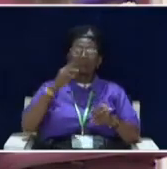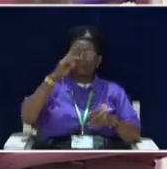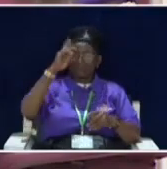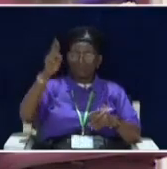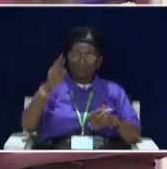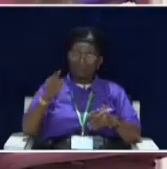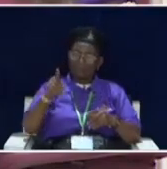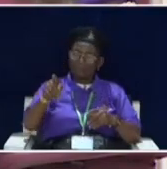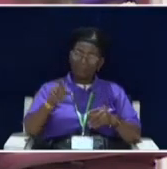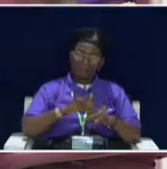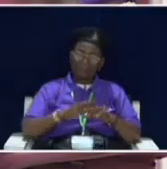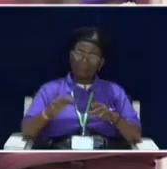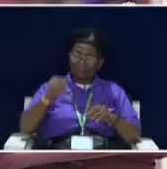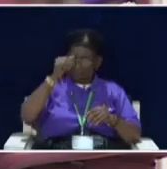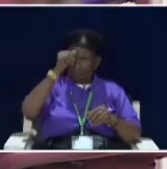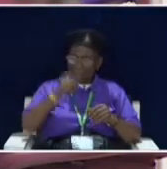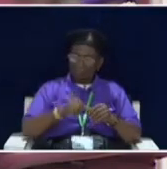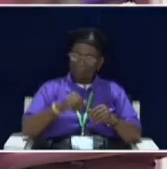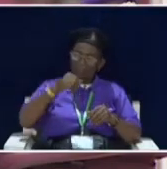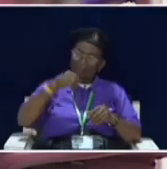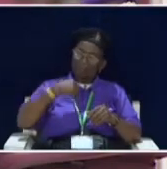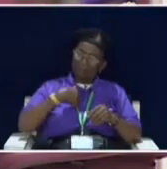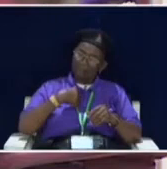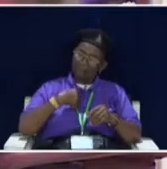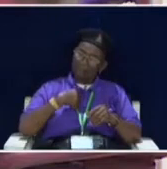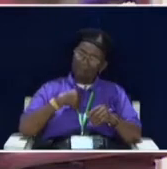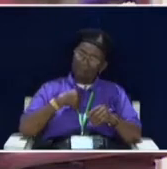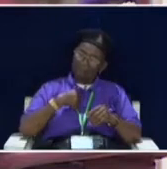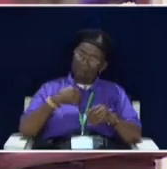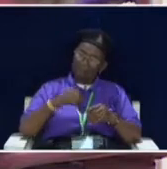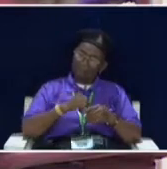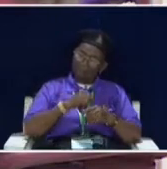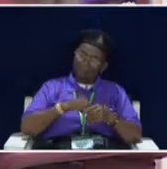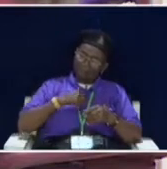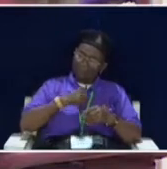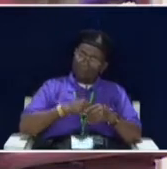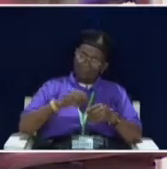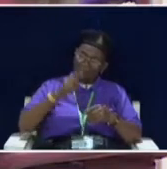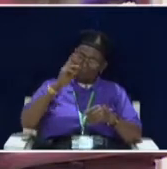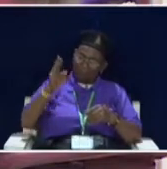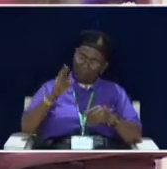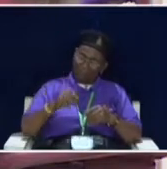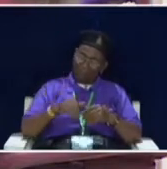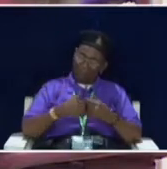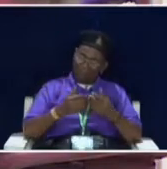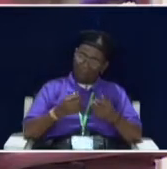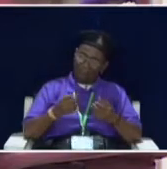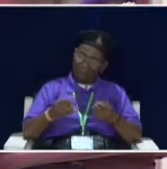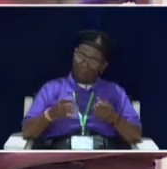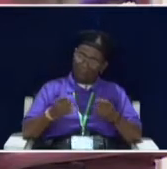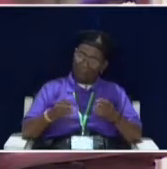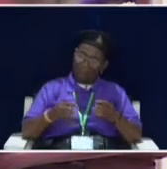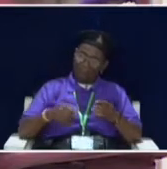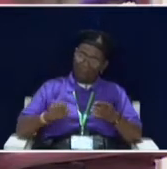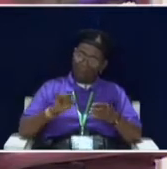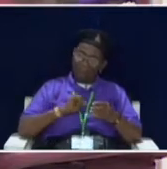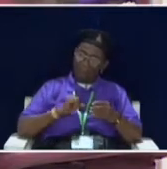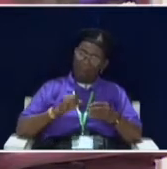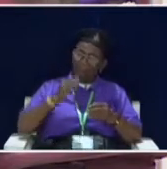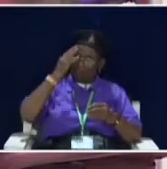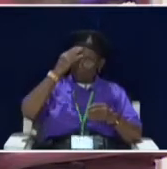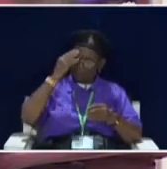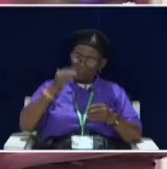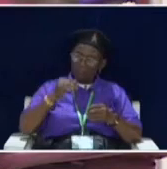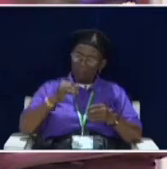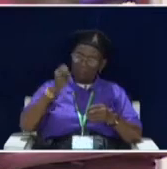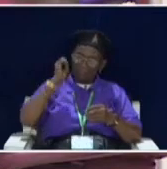alàgbà. I'm sorry, ma. How many people will I remember? Ẹ má bínú, mélòó ni mo fẹ́ mọ̀. She said, "I was the one who was weeping." Only èmi ni